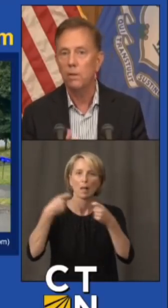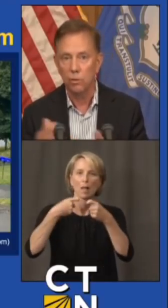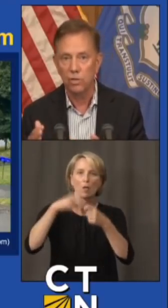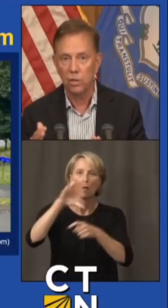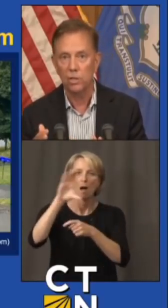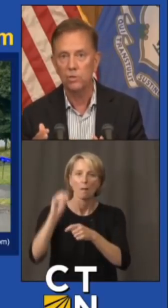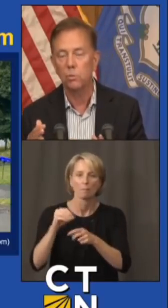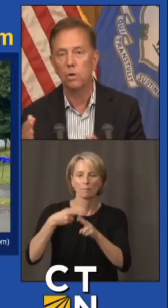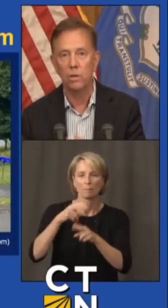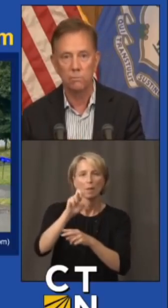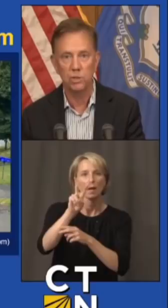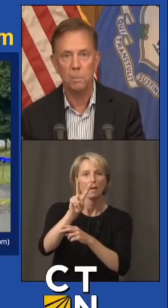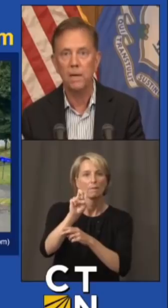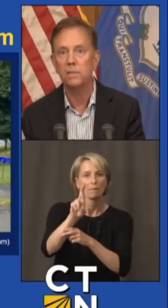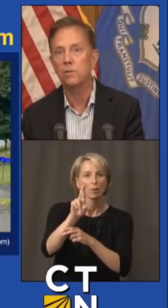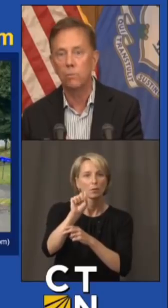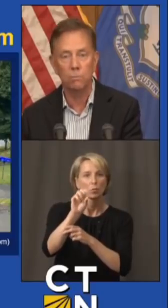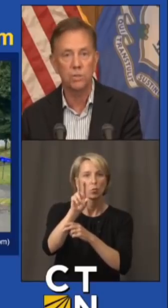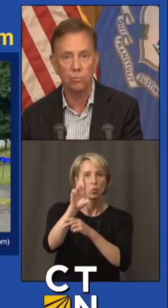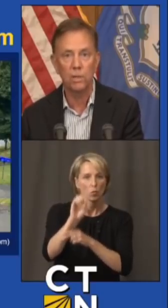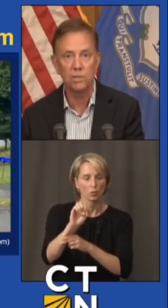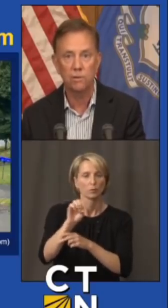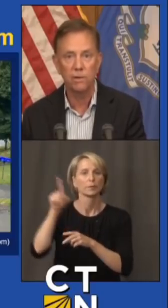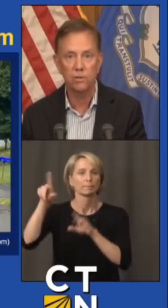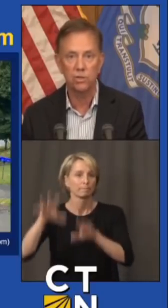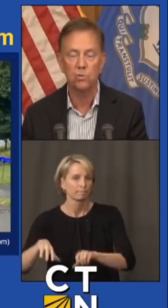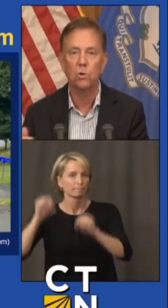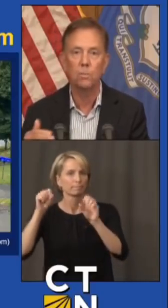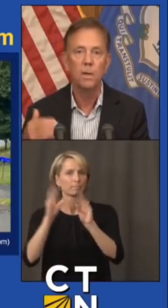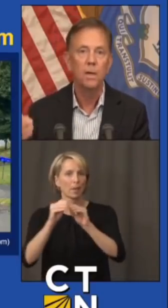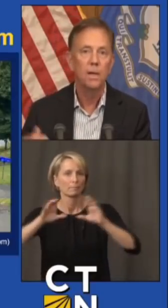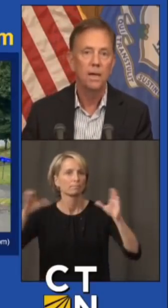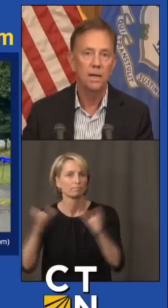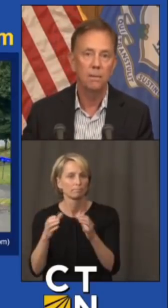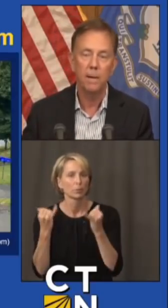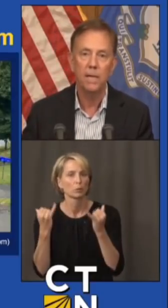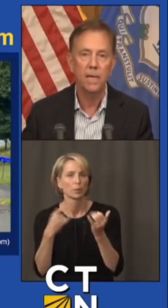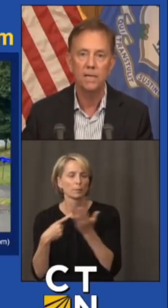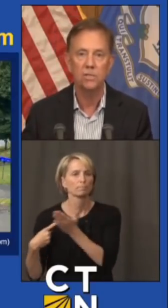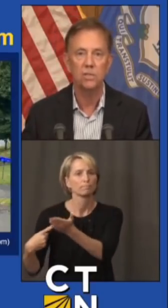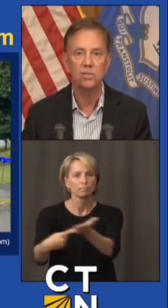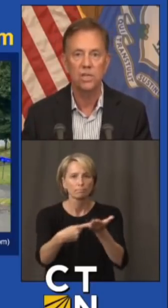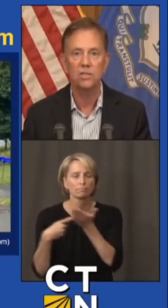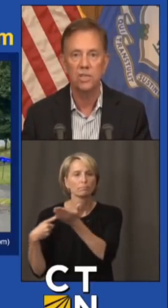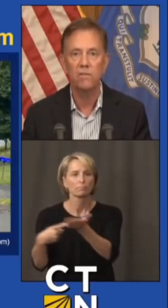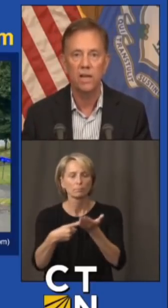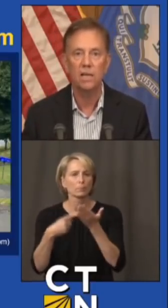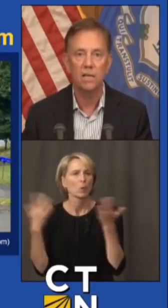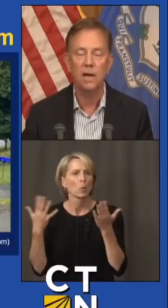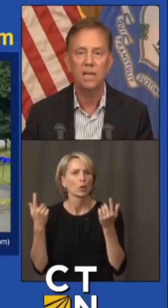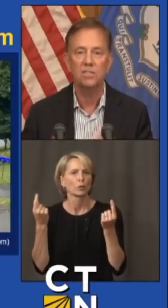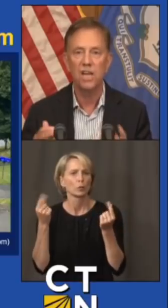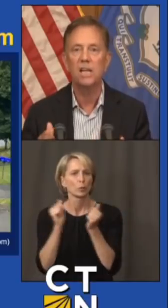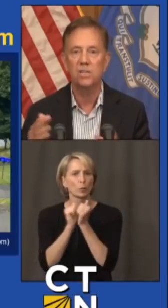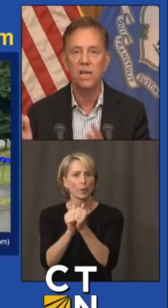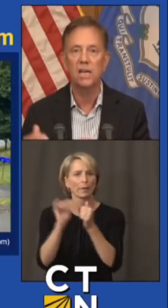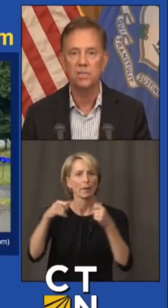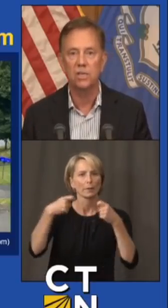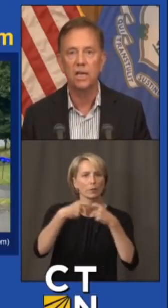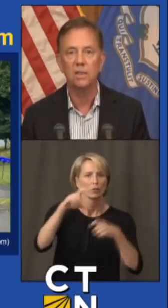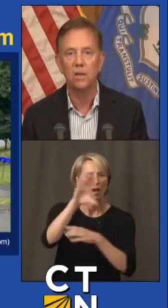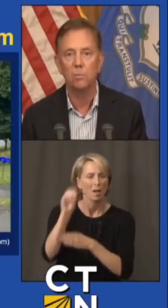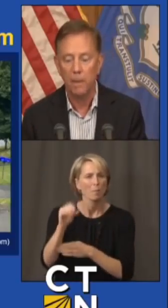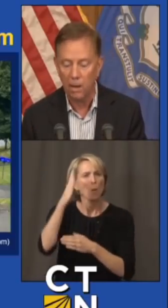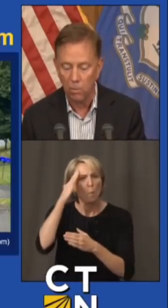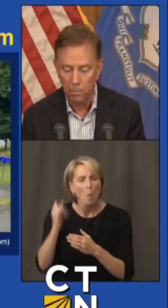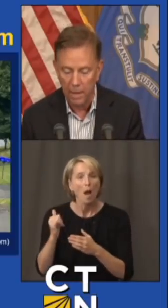slow the utilities were in responding to what was a really severe storm, and in many cases, 6, 7, 8, 9, 10 days